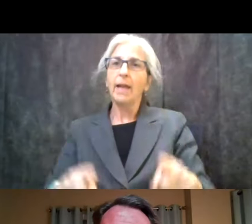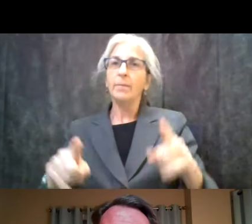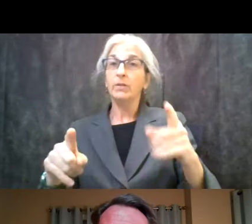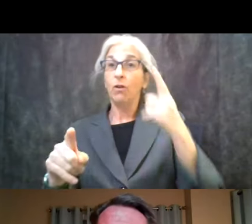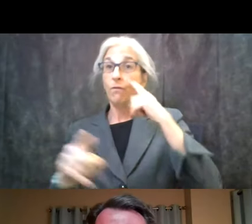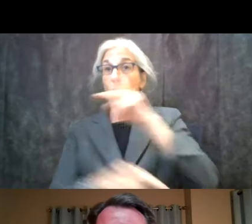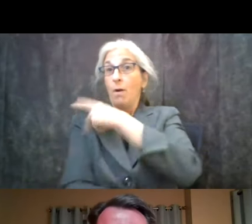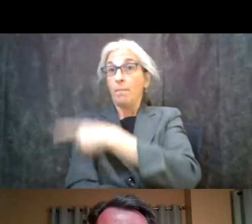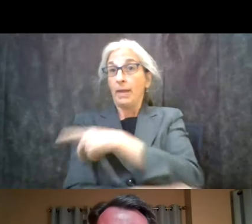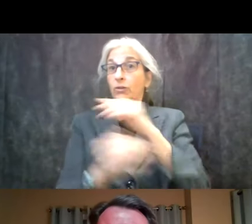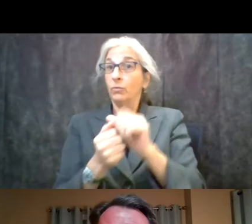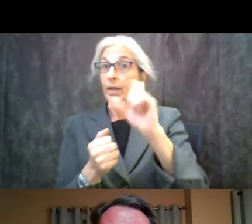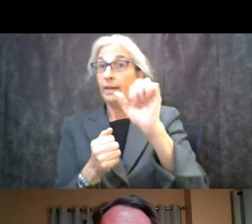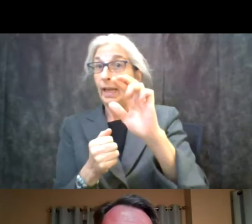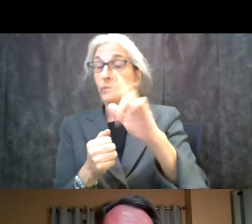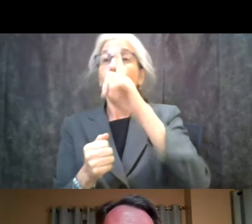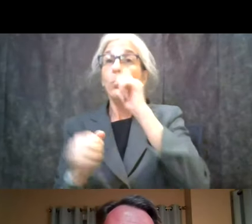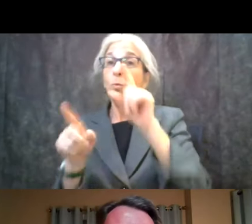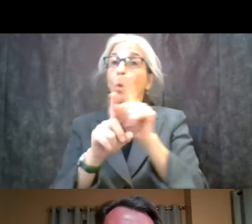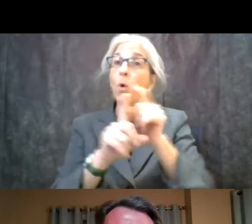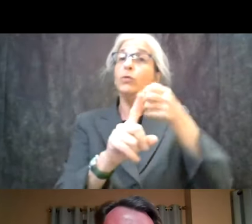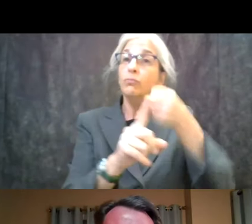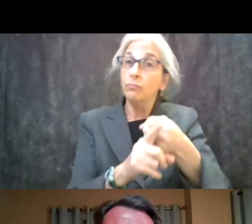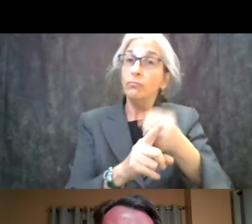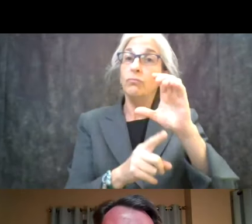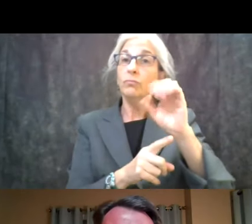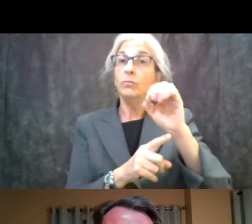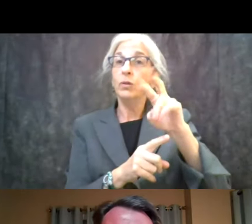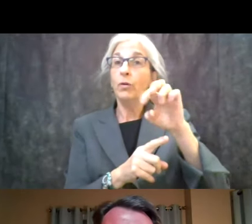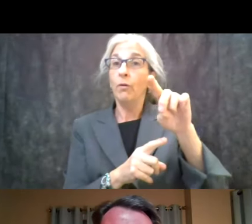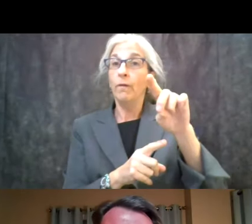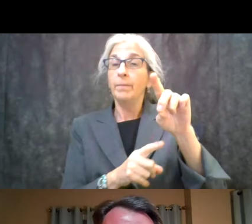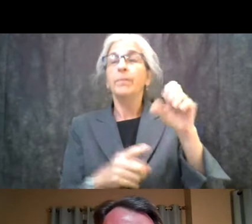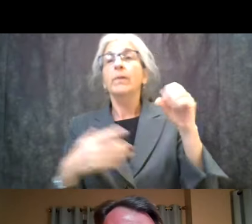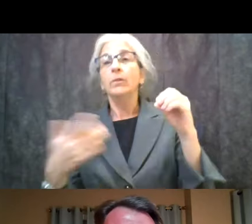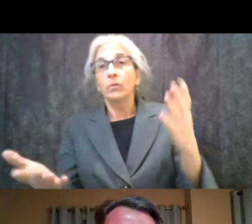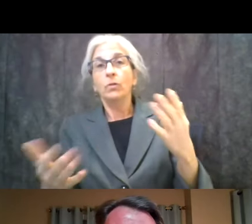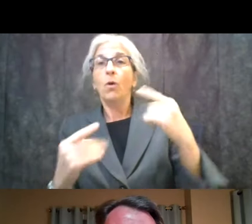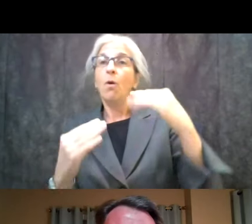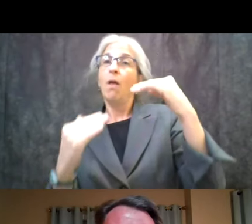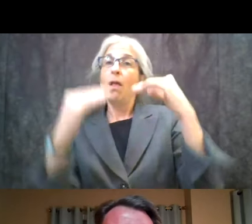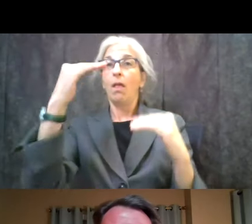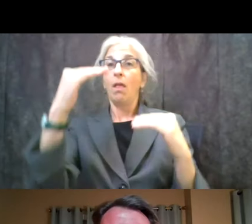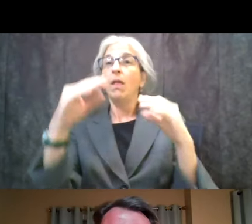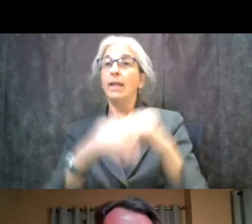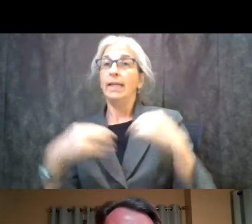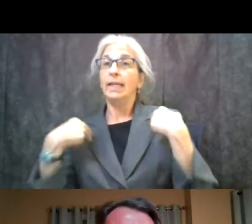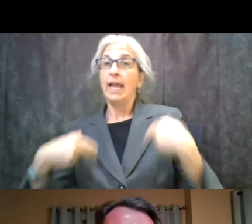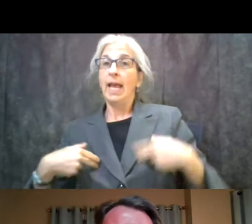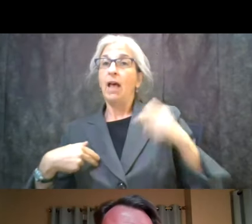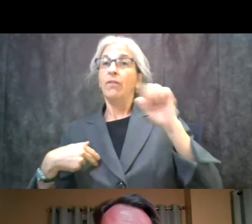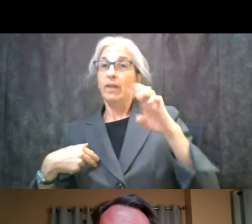who also get COVID infection. So a disparity in healthcare research means when a